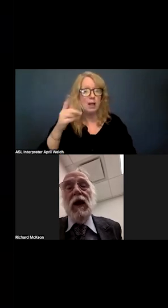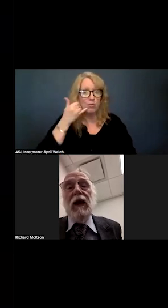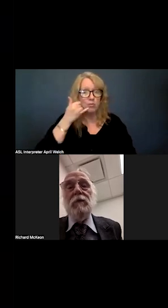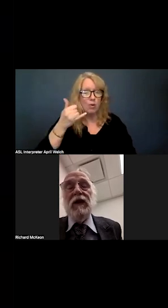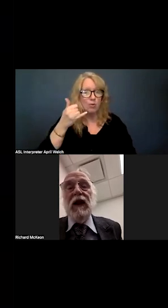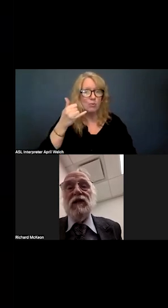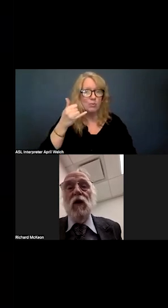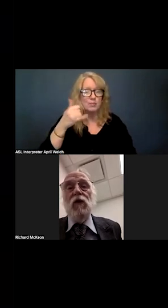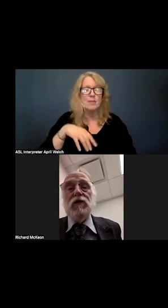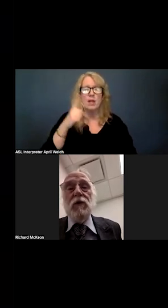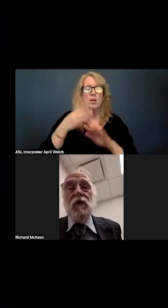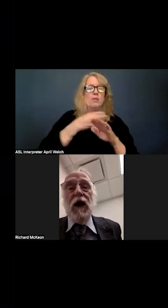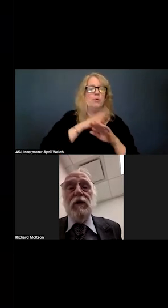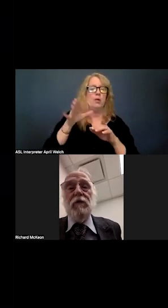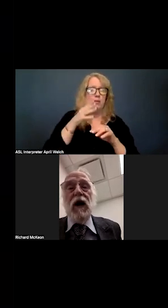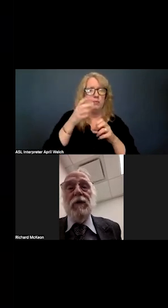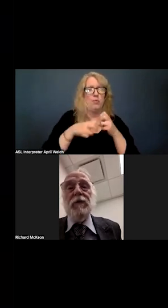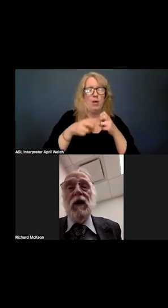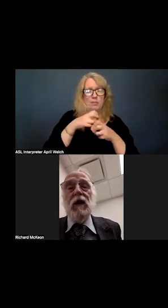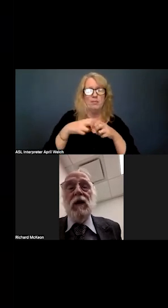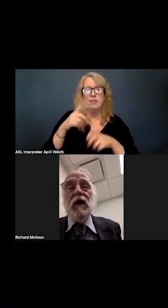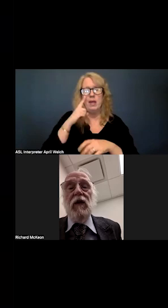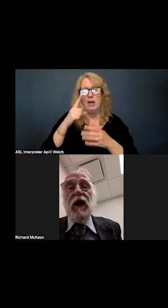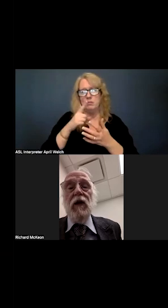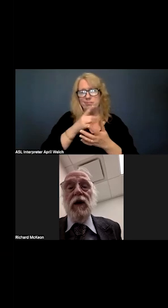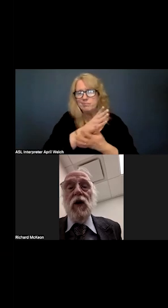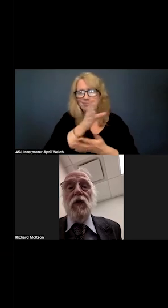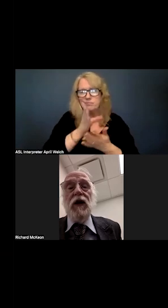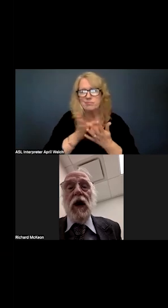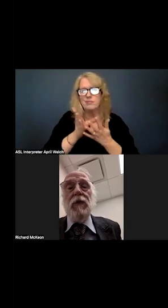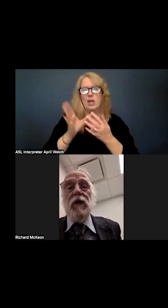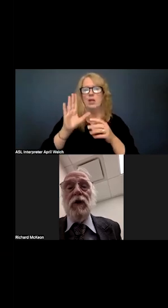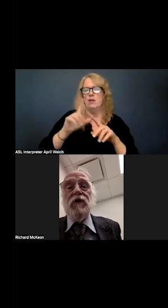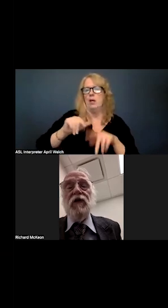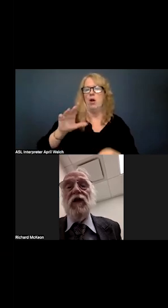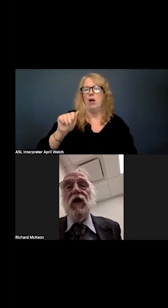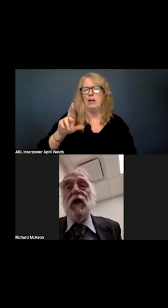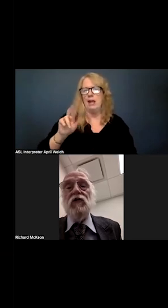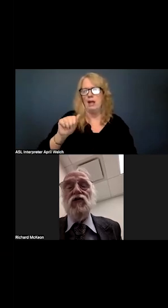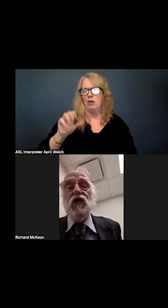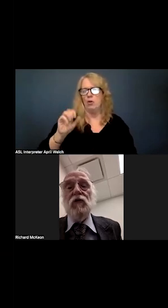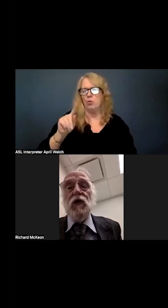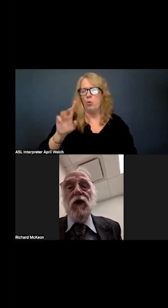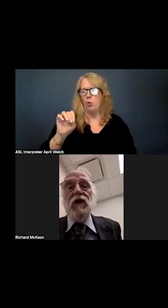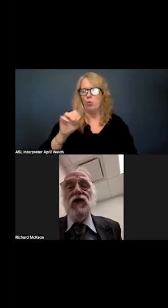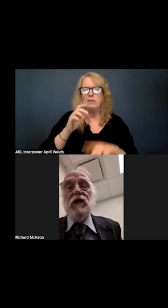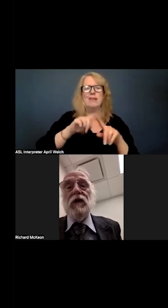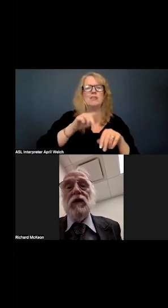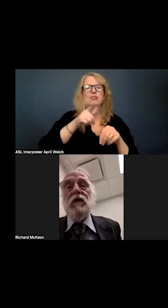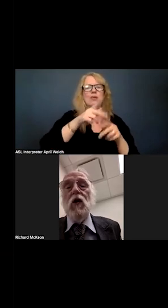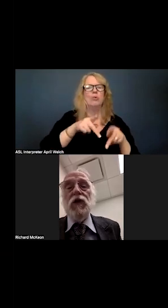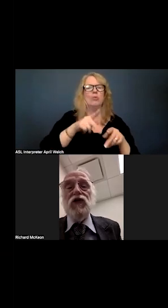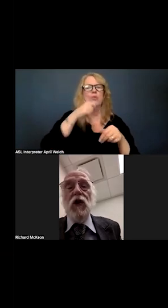problem had been that cell phones are being routed by their area code, not by the person's general